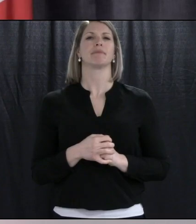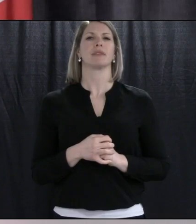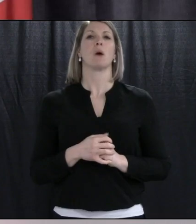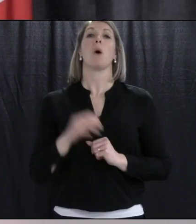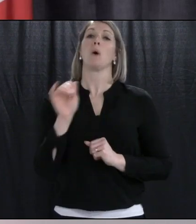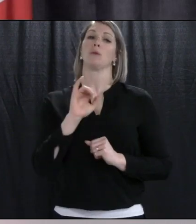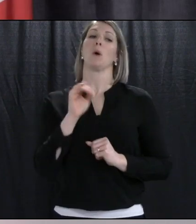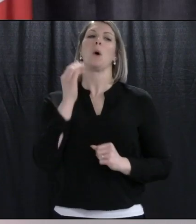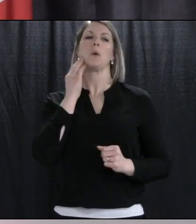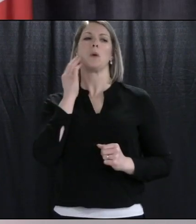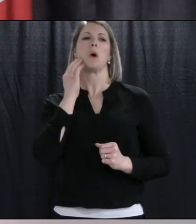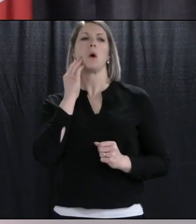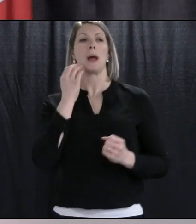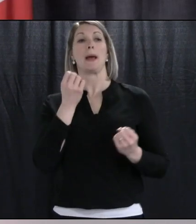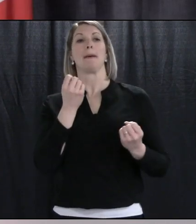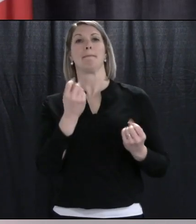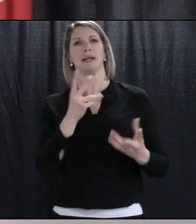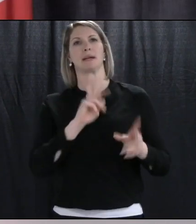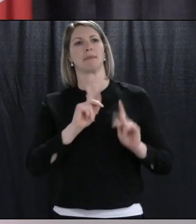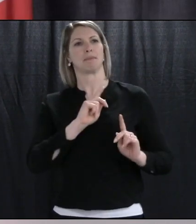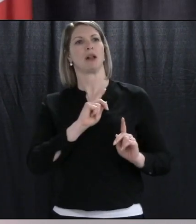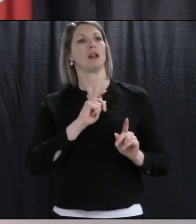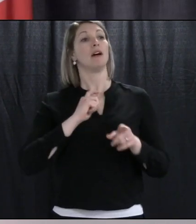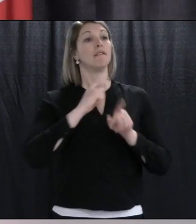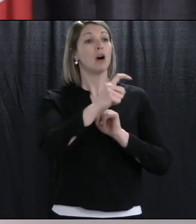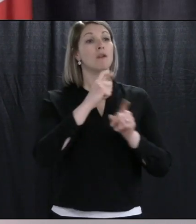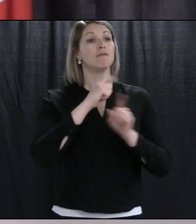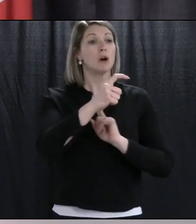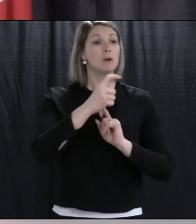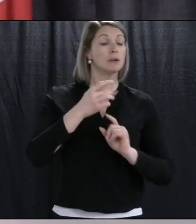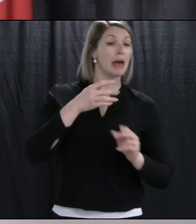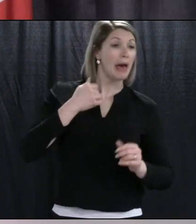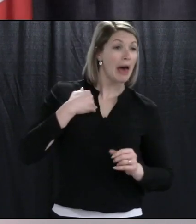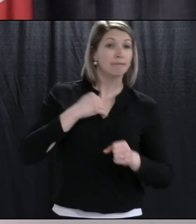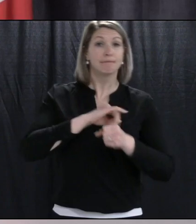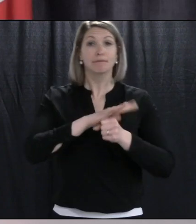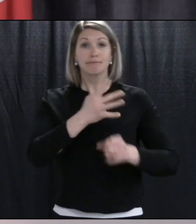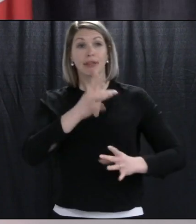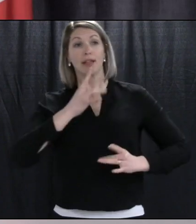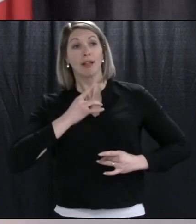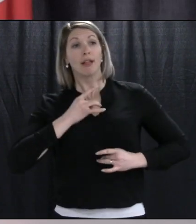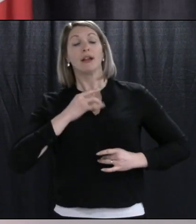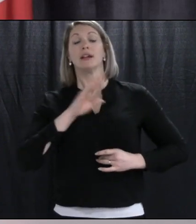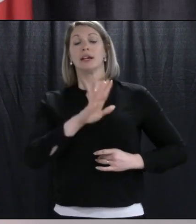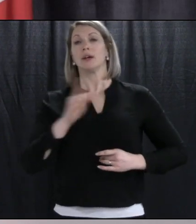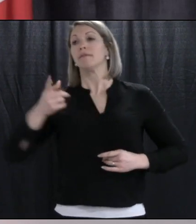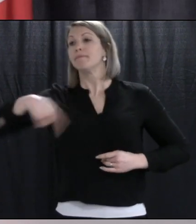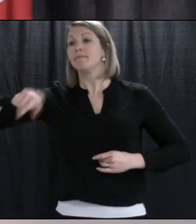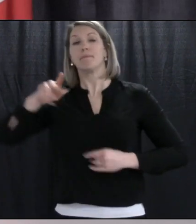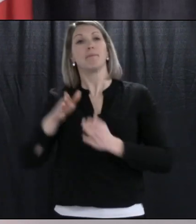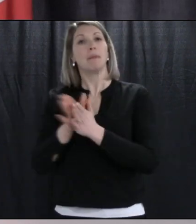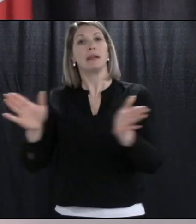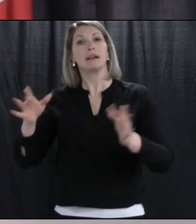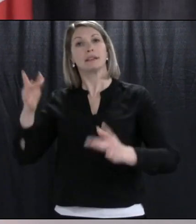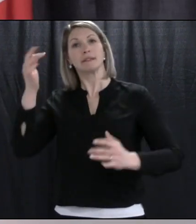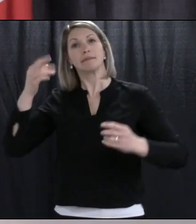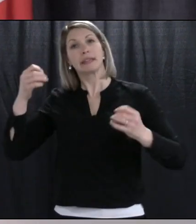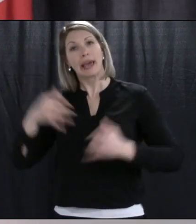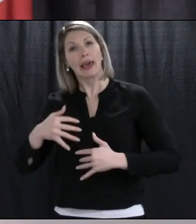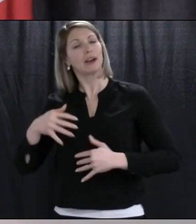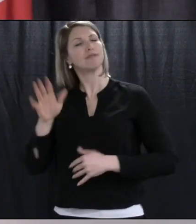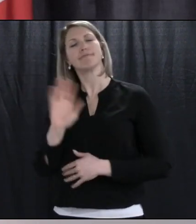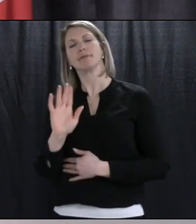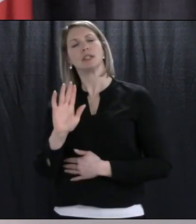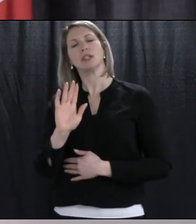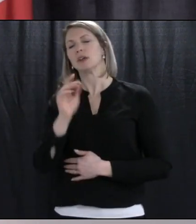in our province, that people may be scared. This is a normal reaction. Please know that this is part of the public health process.